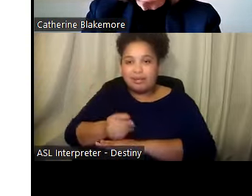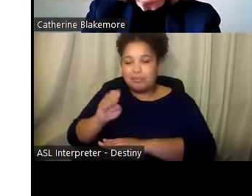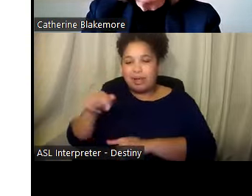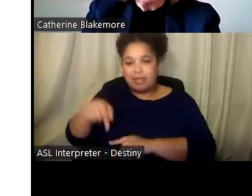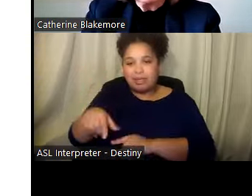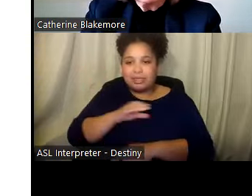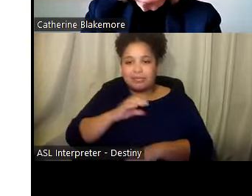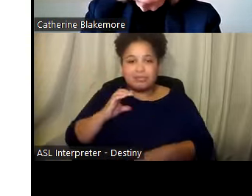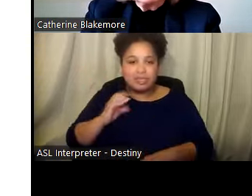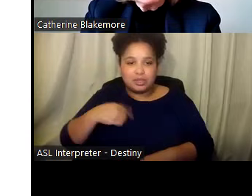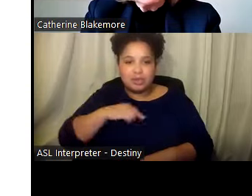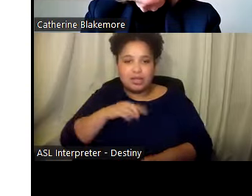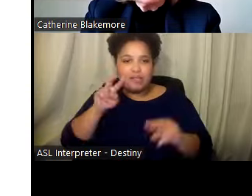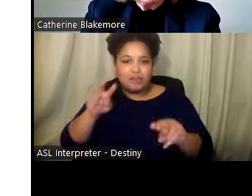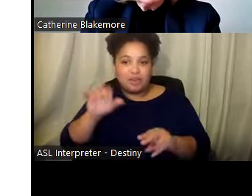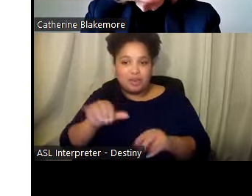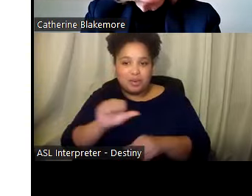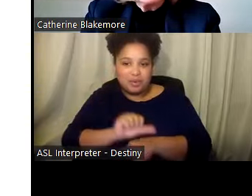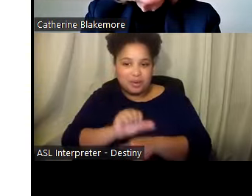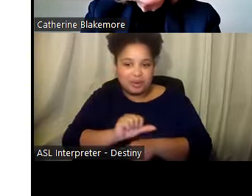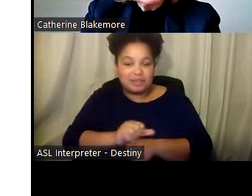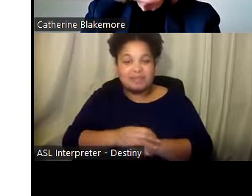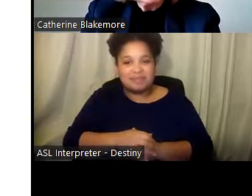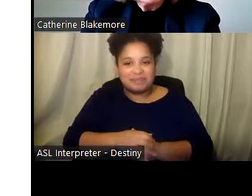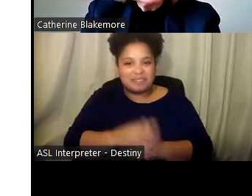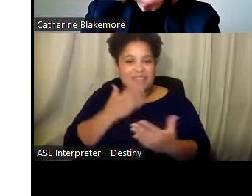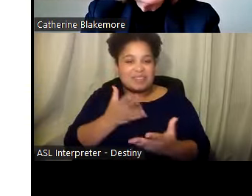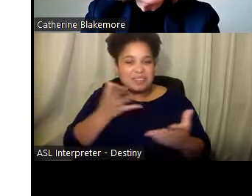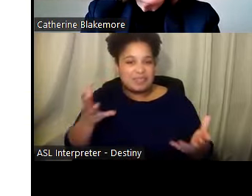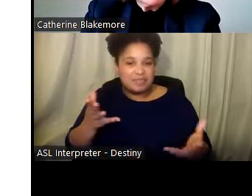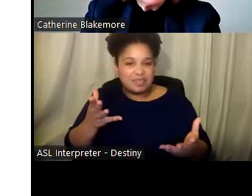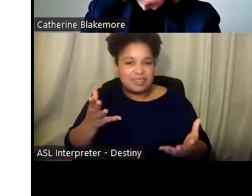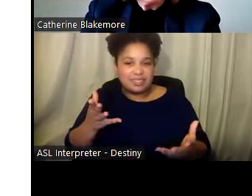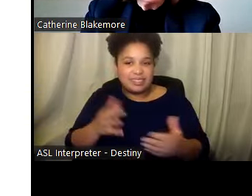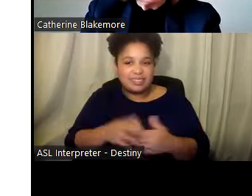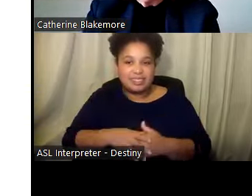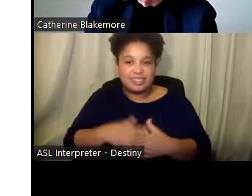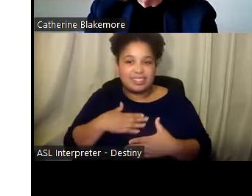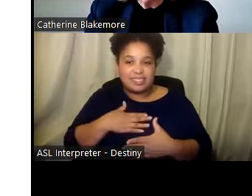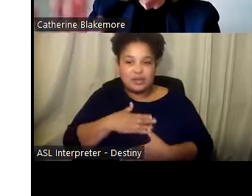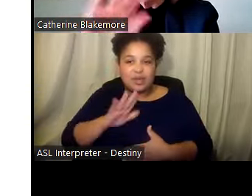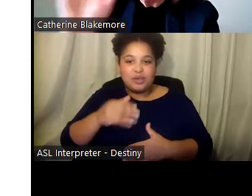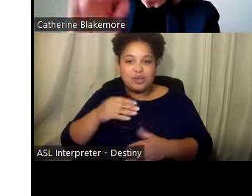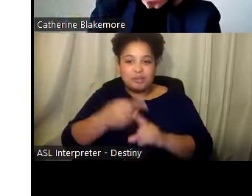look forward to that work as well. Thanks so much, everyone. Have a great